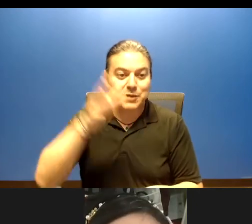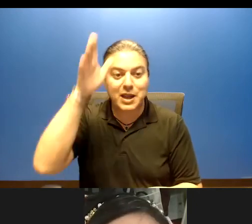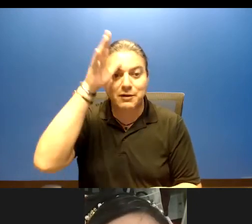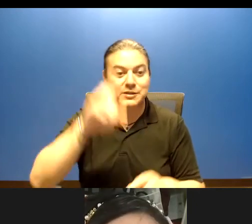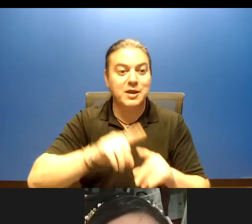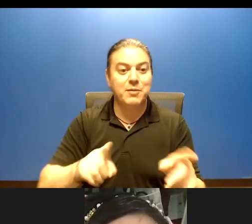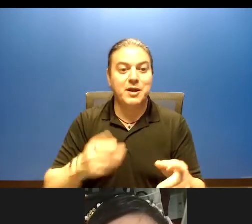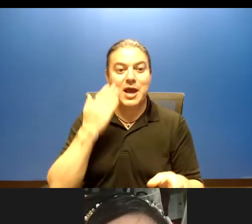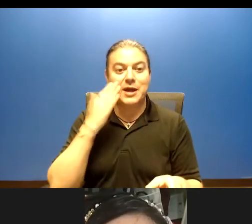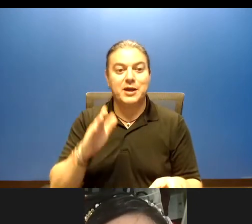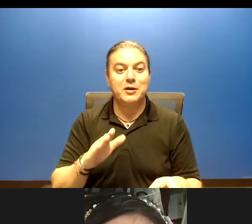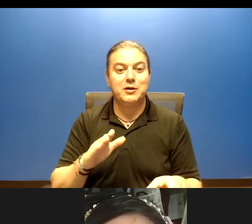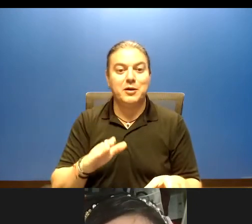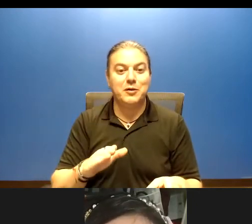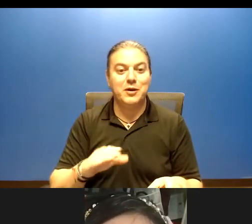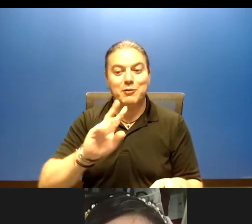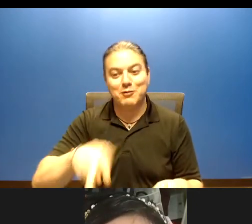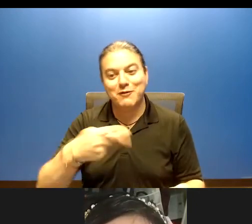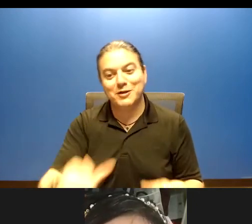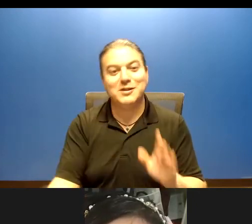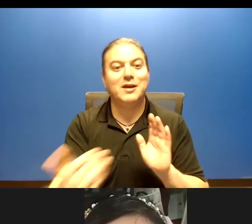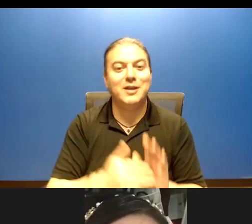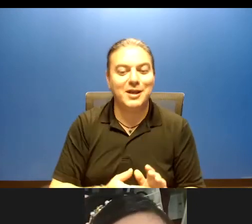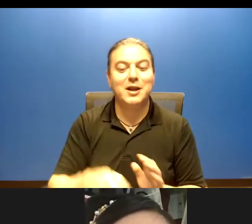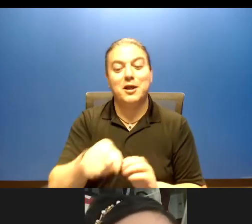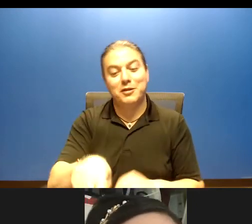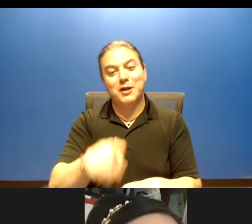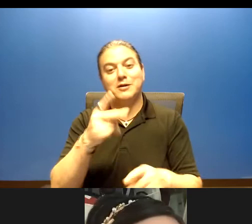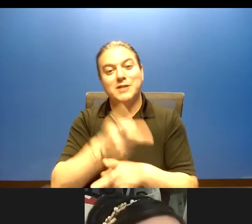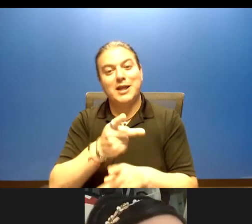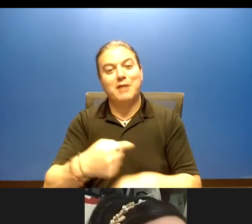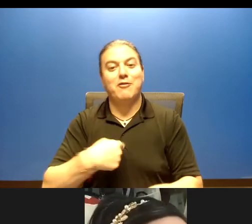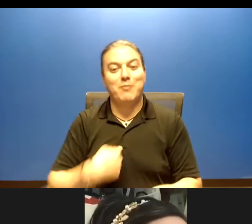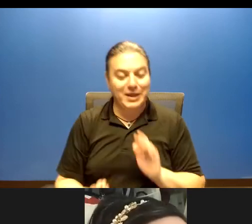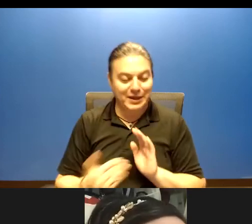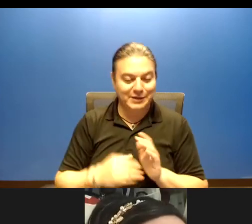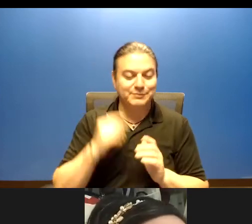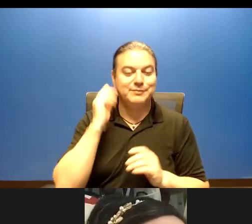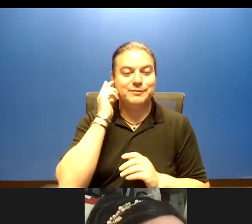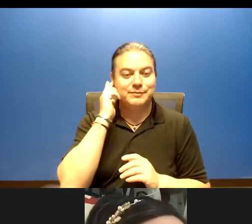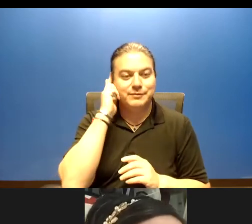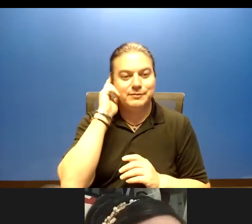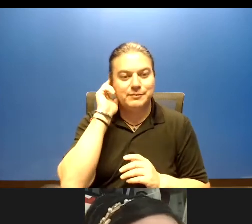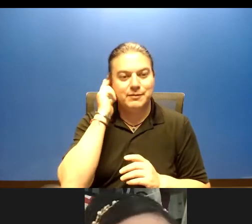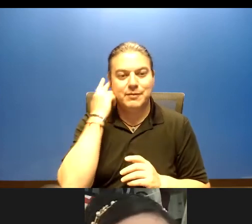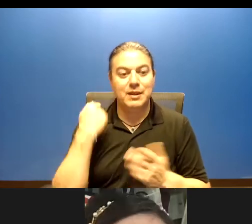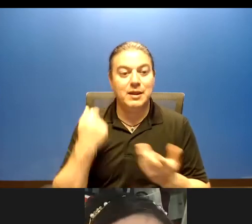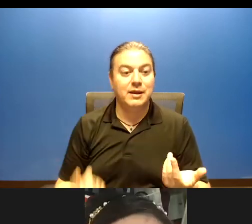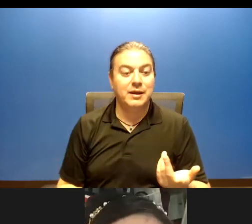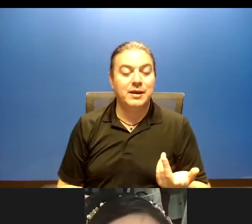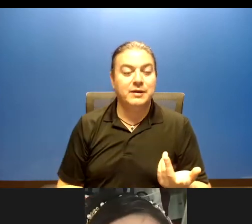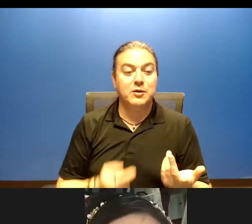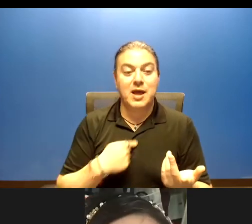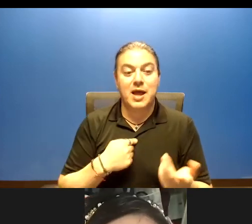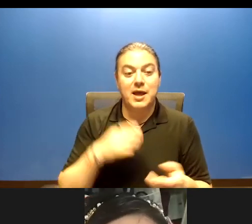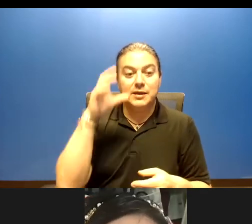would have the reversal again, where they take care of me again. So I honestly assumed that